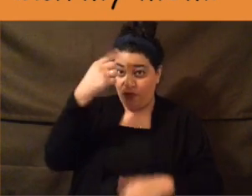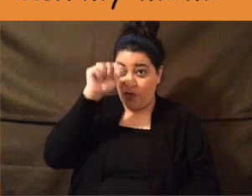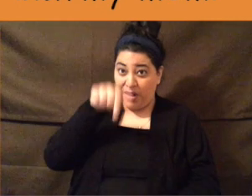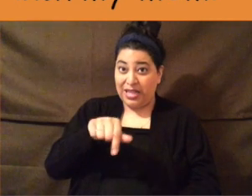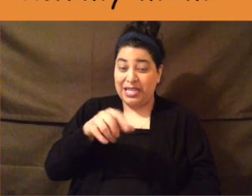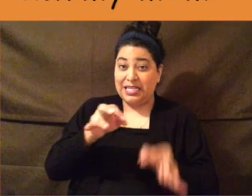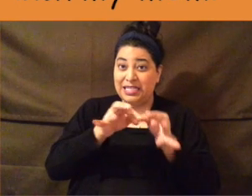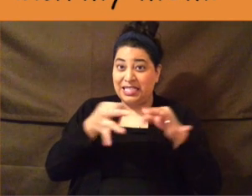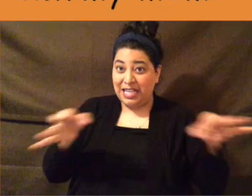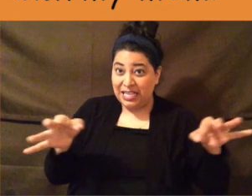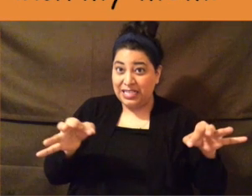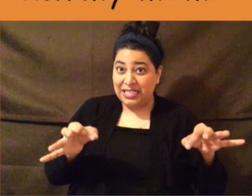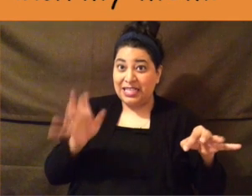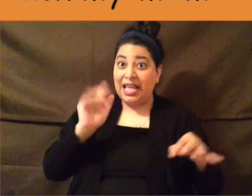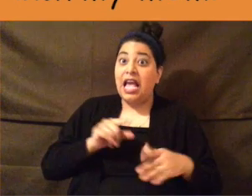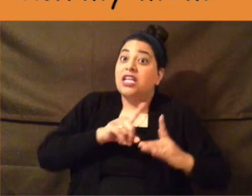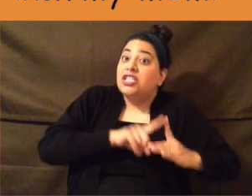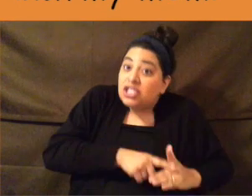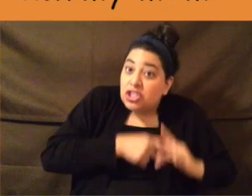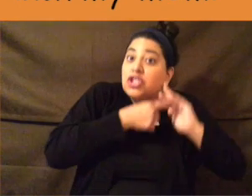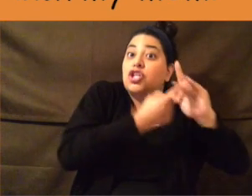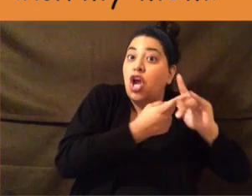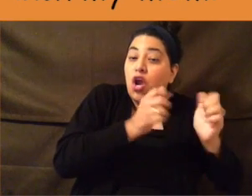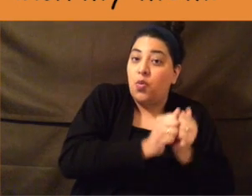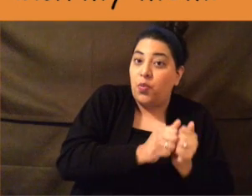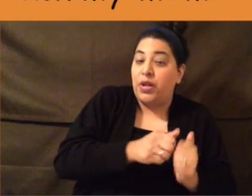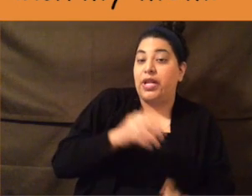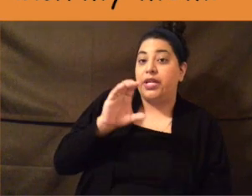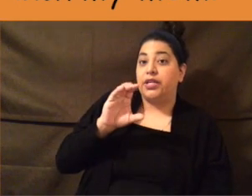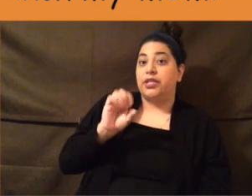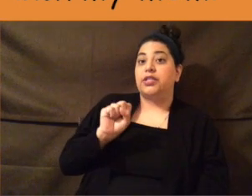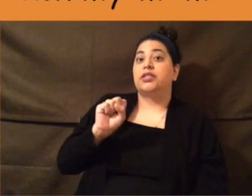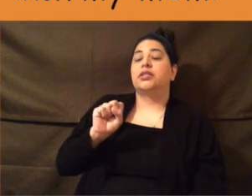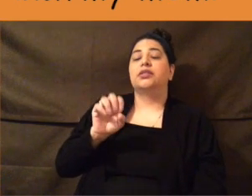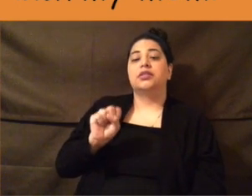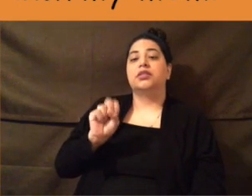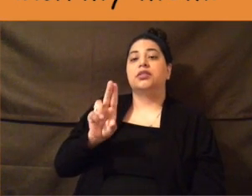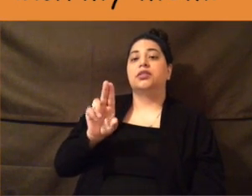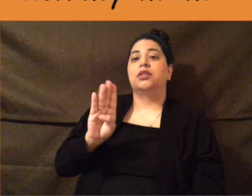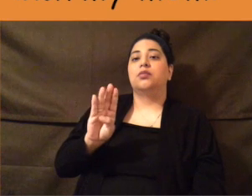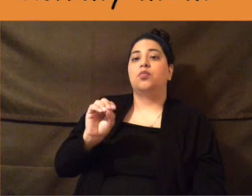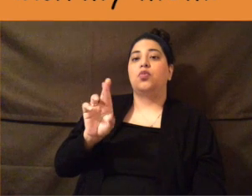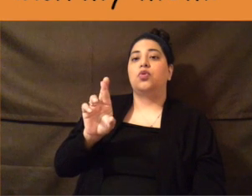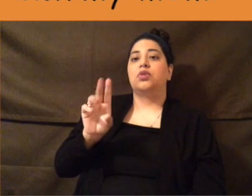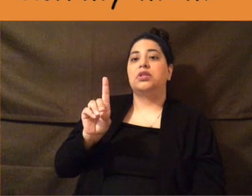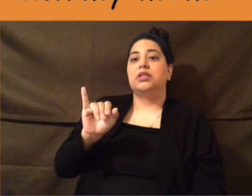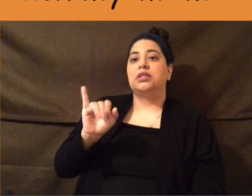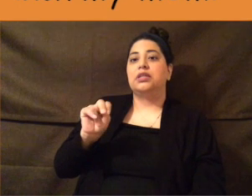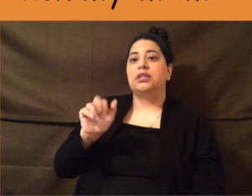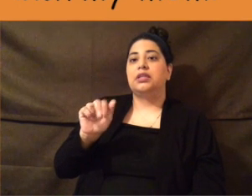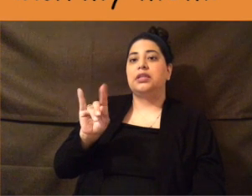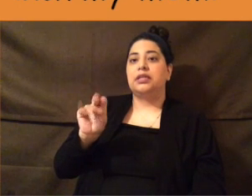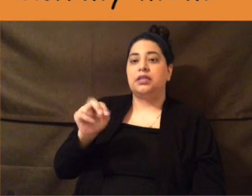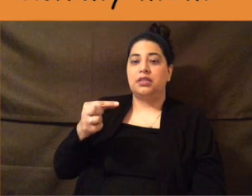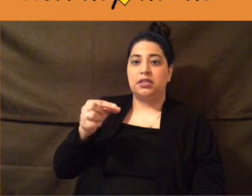sentences that begin with a subordinating conjunction. What do you notice?